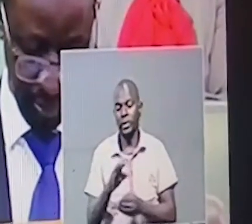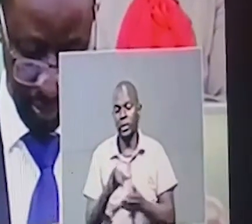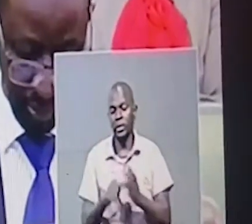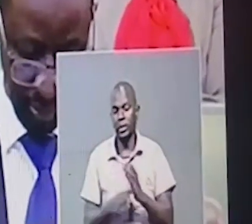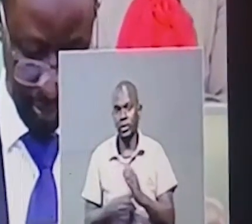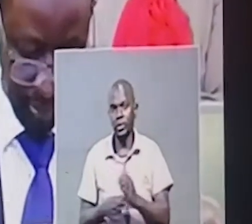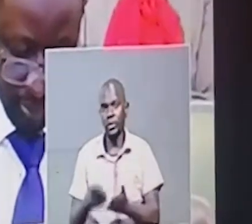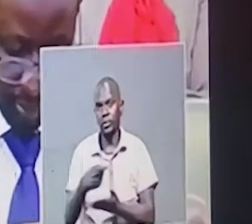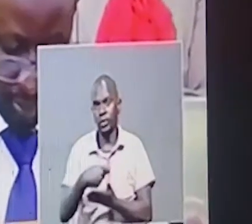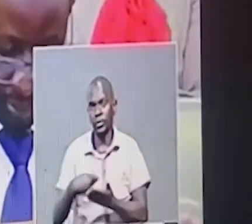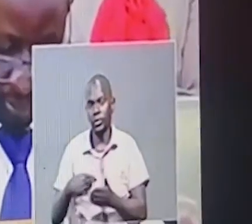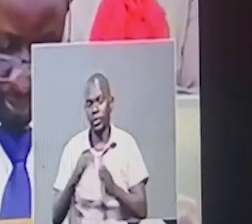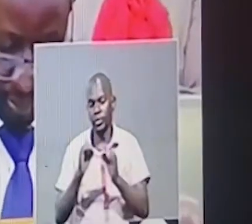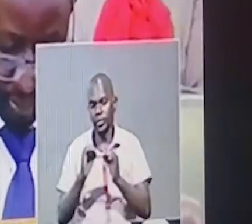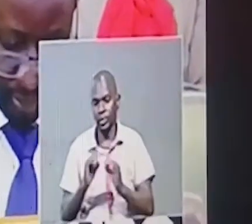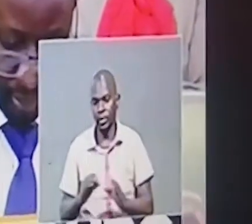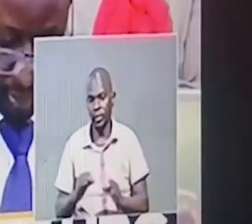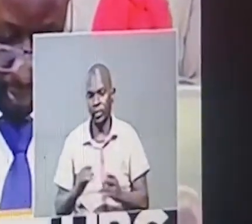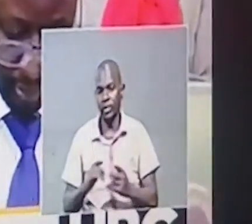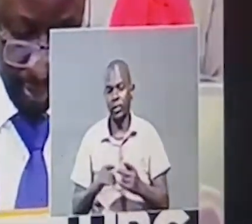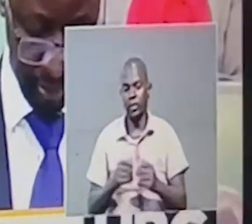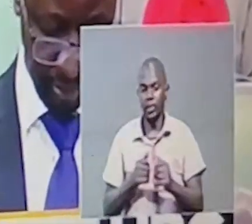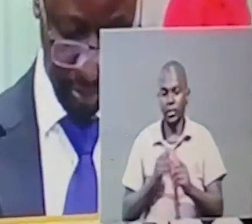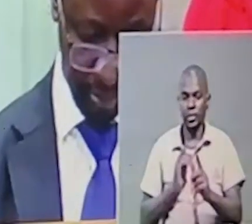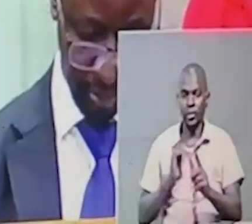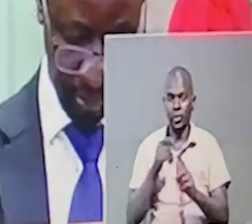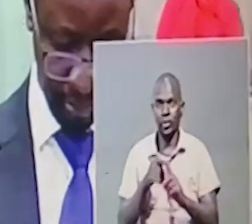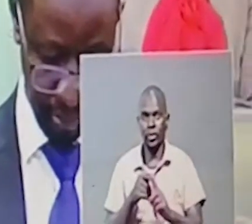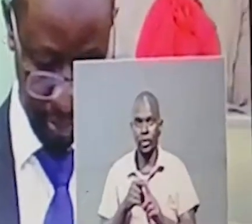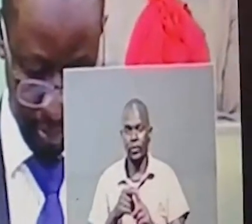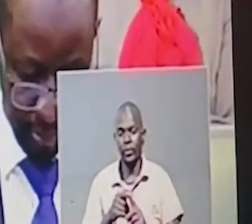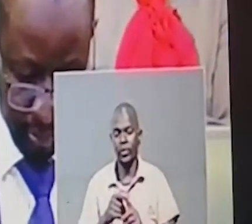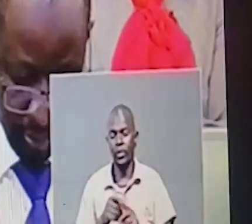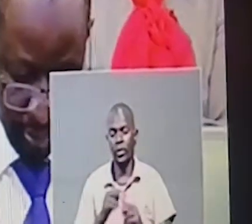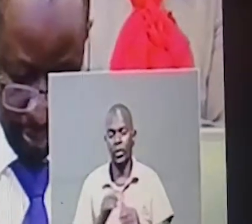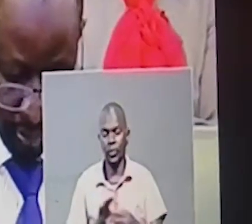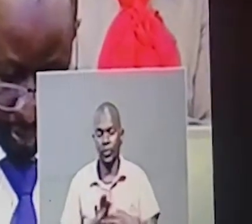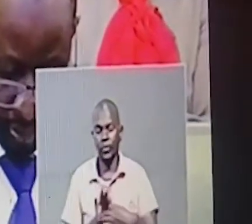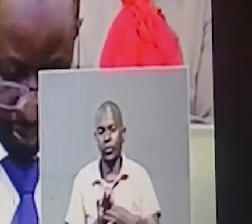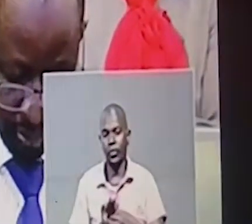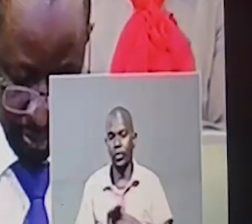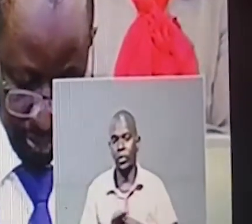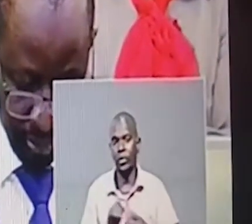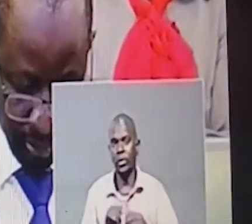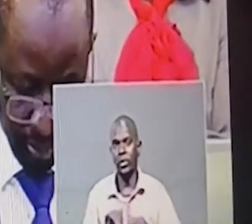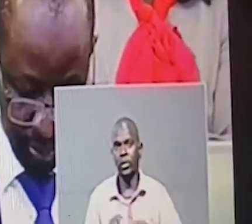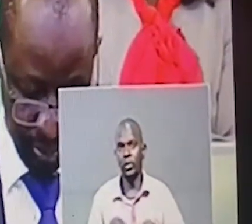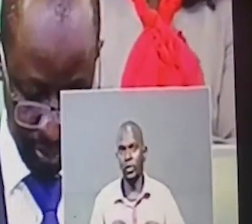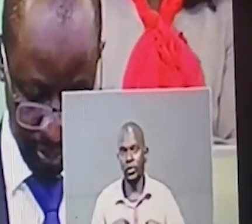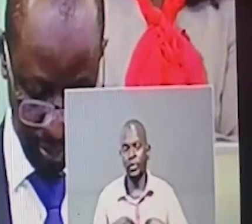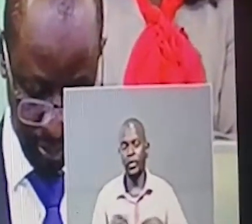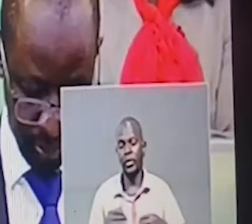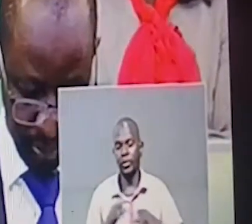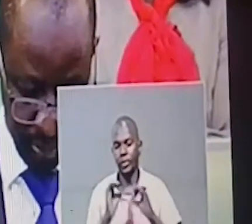not signed, the objectives are not adhering to the rule I cited earlier, it should not be